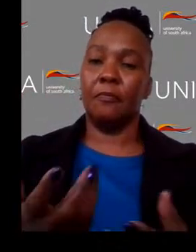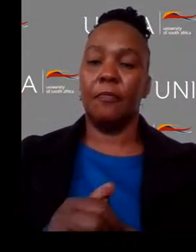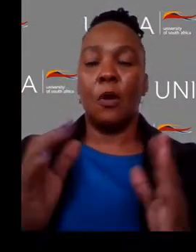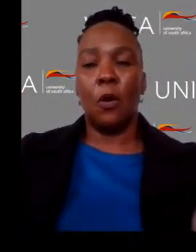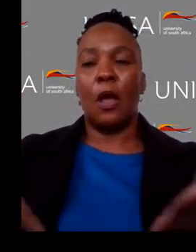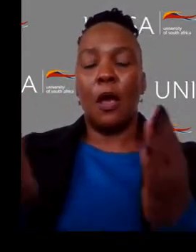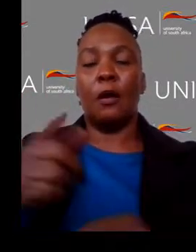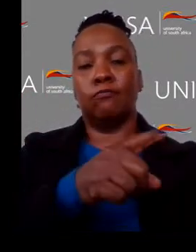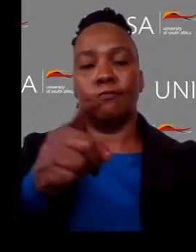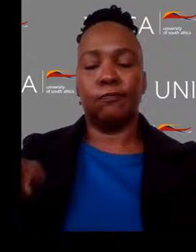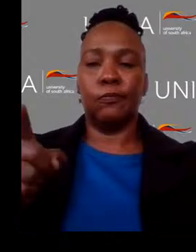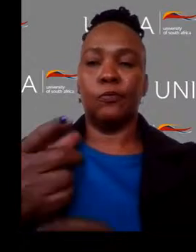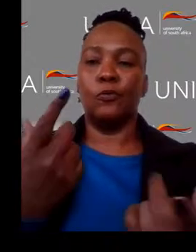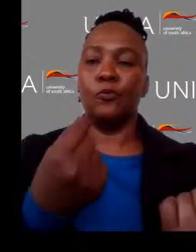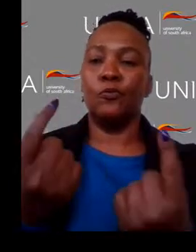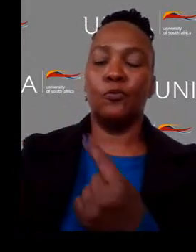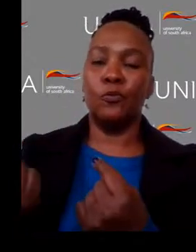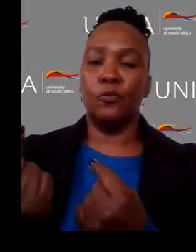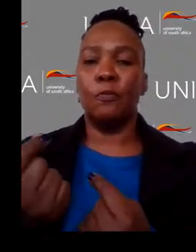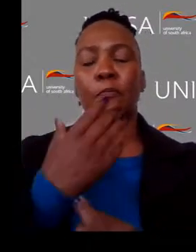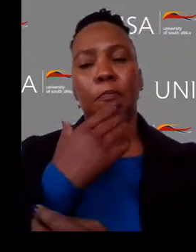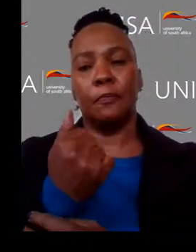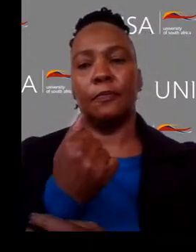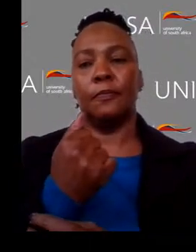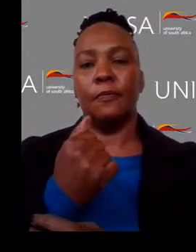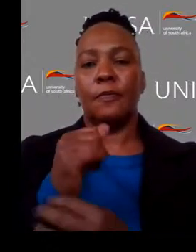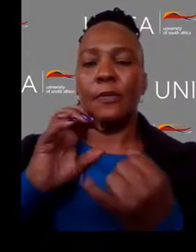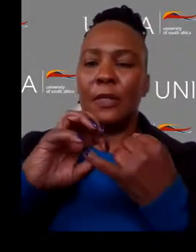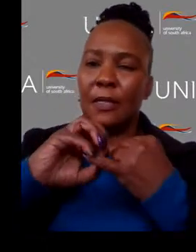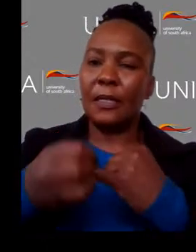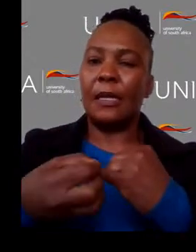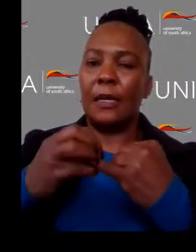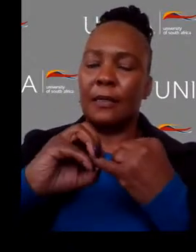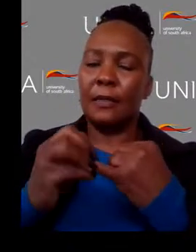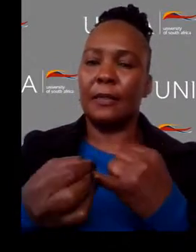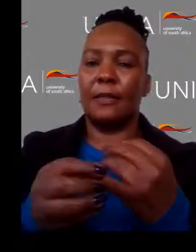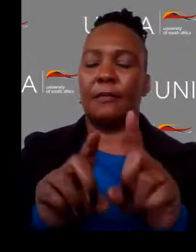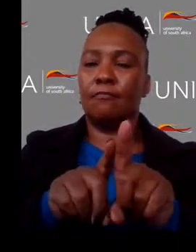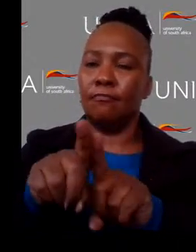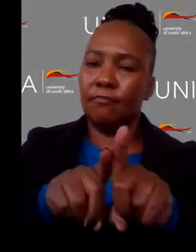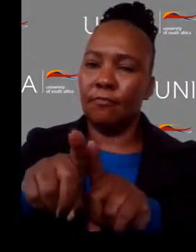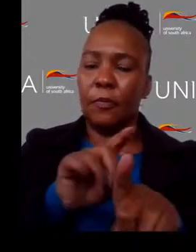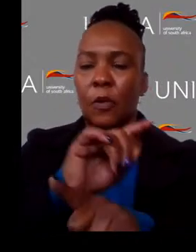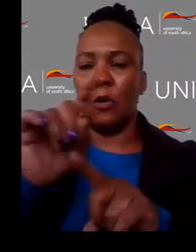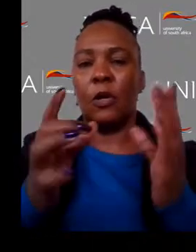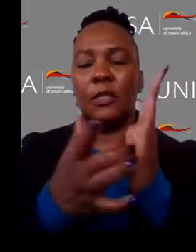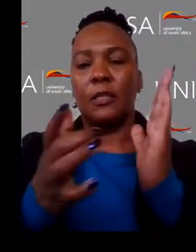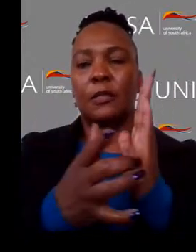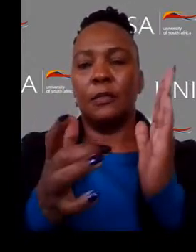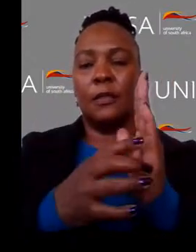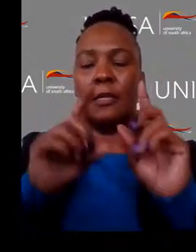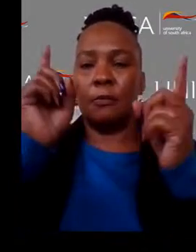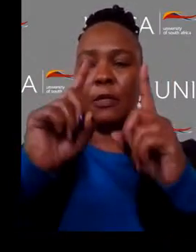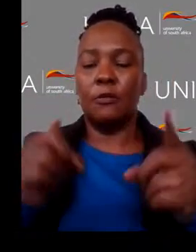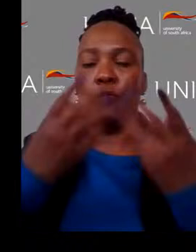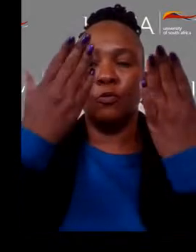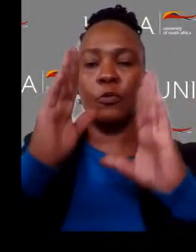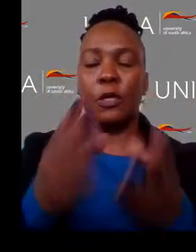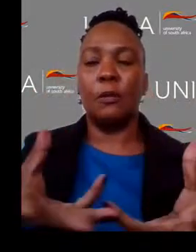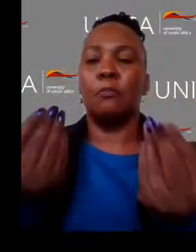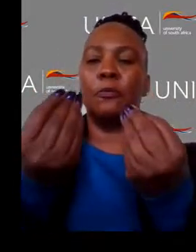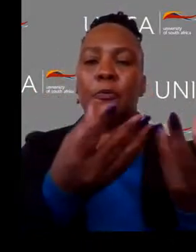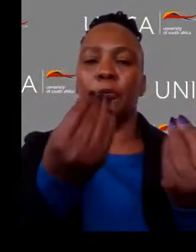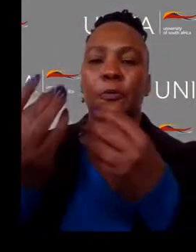to please try to test your system, your technology, in particular for students who receive their